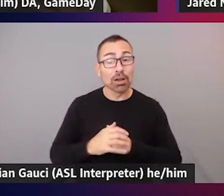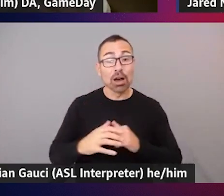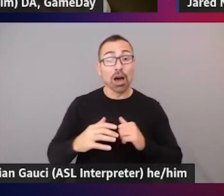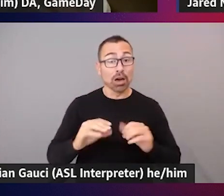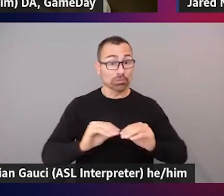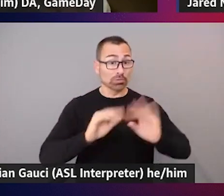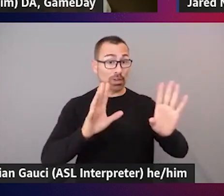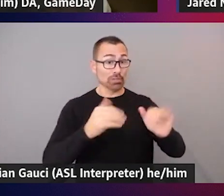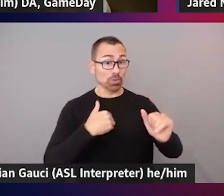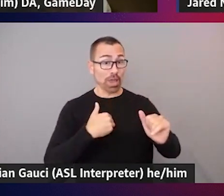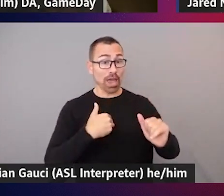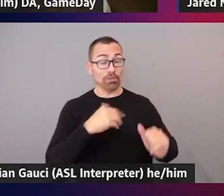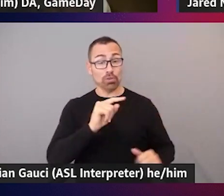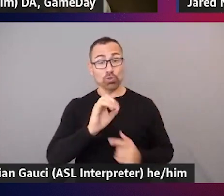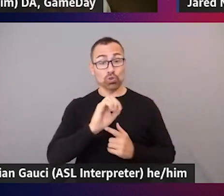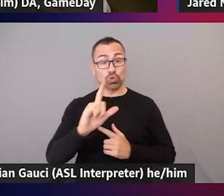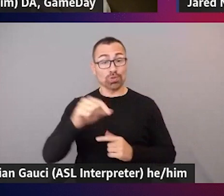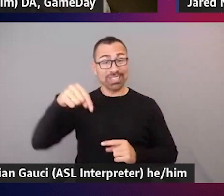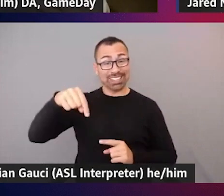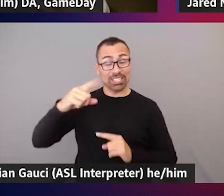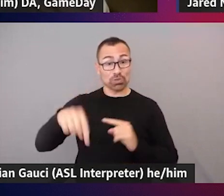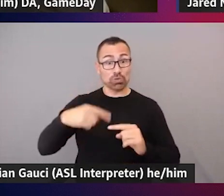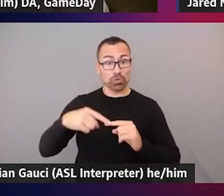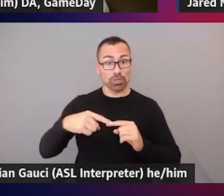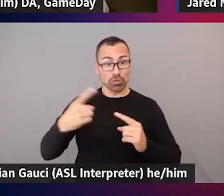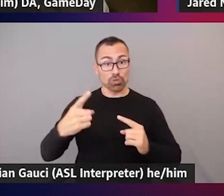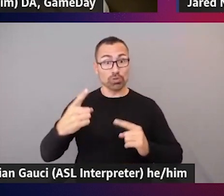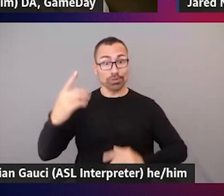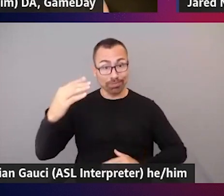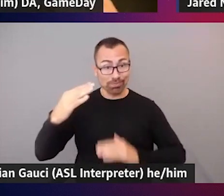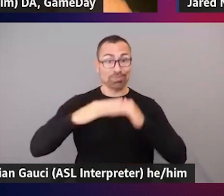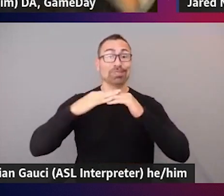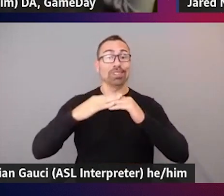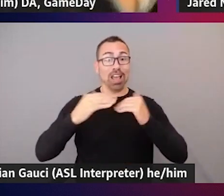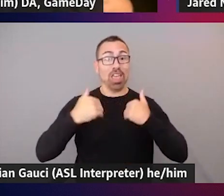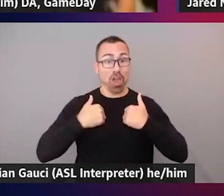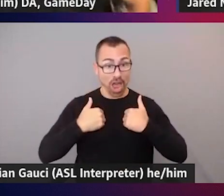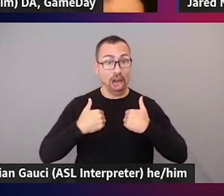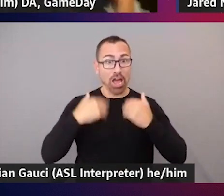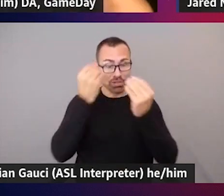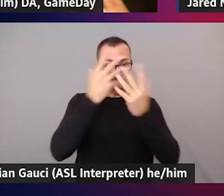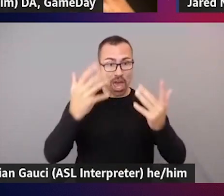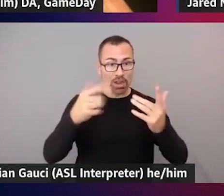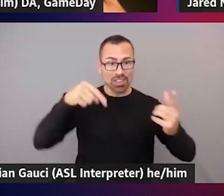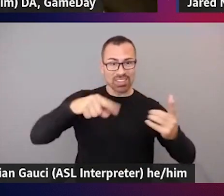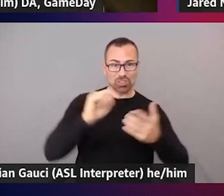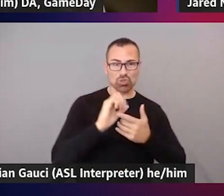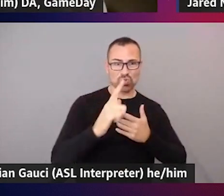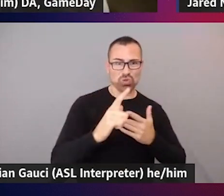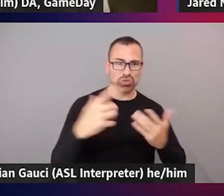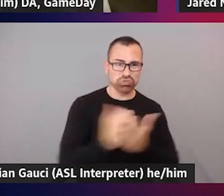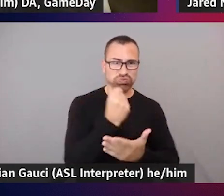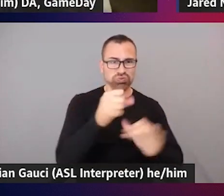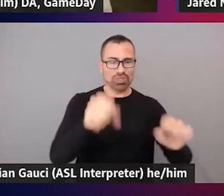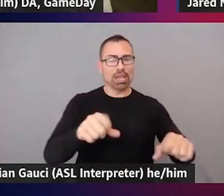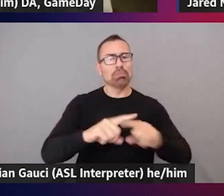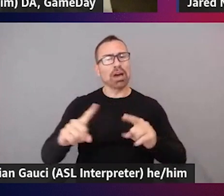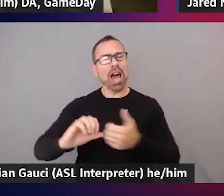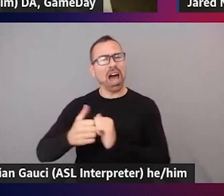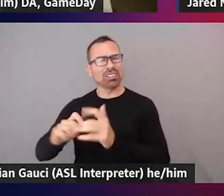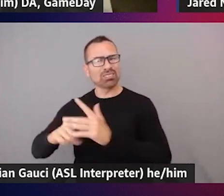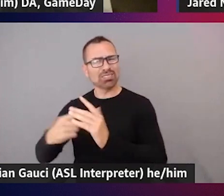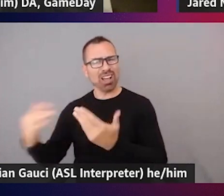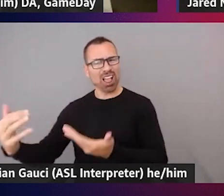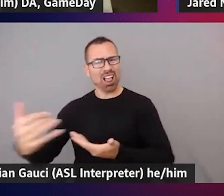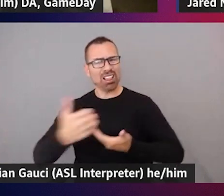you've reached that saturation point of having the data. But how do you even get started getting the data? Do you have any tips